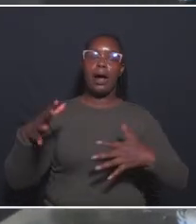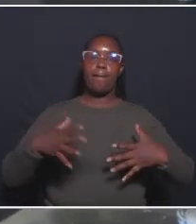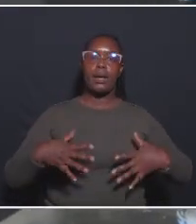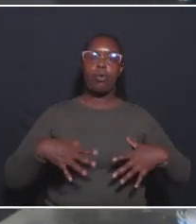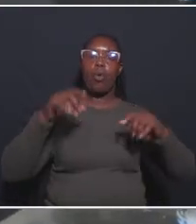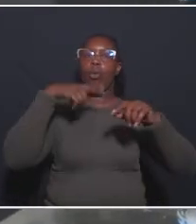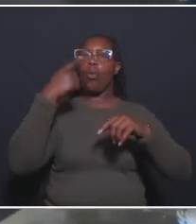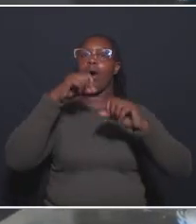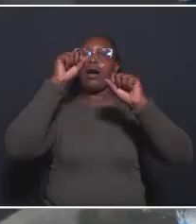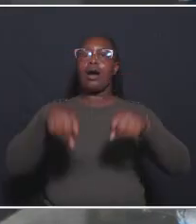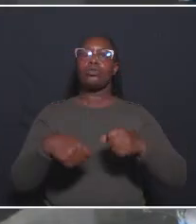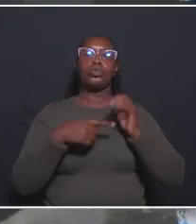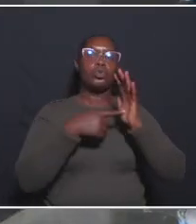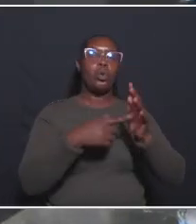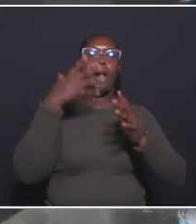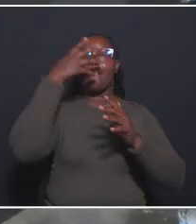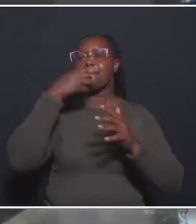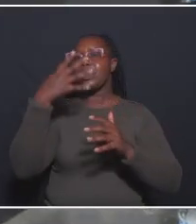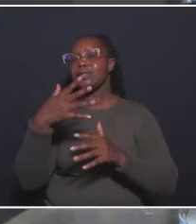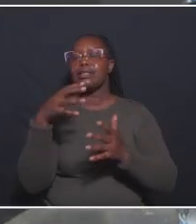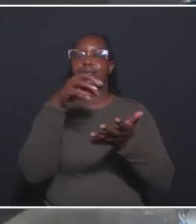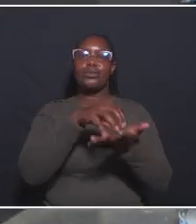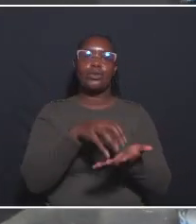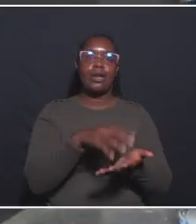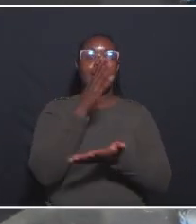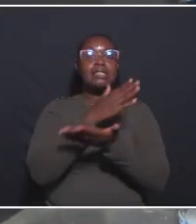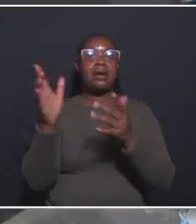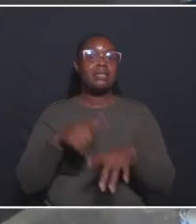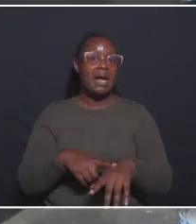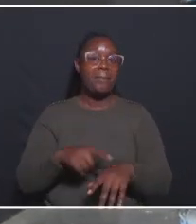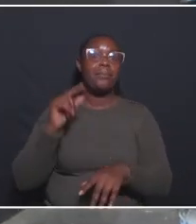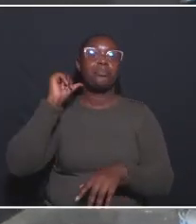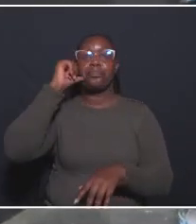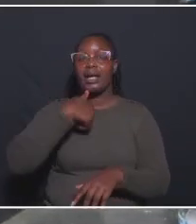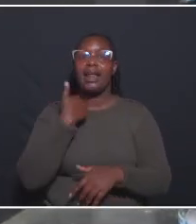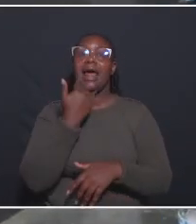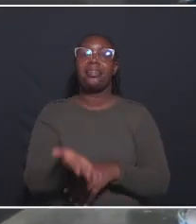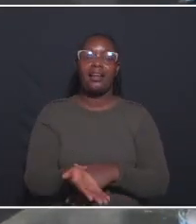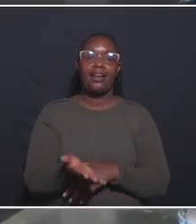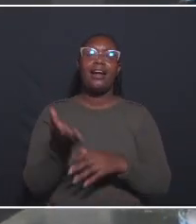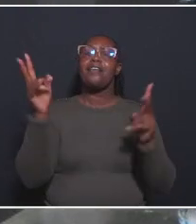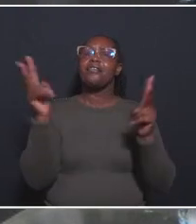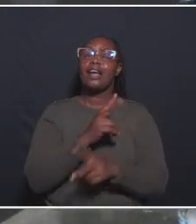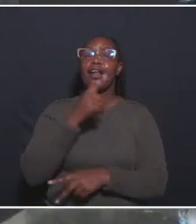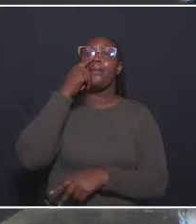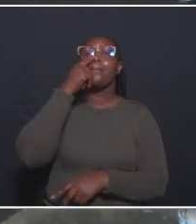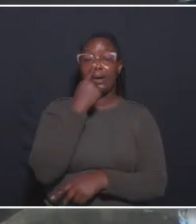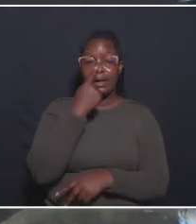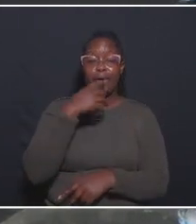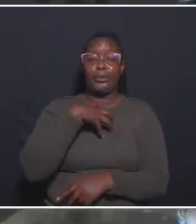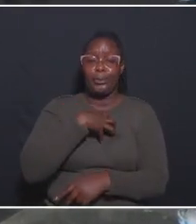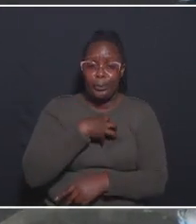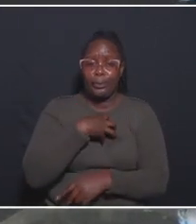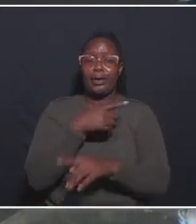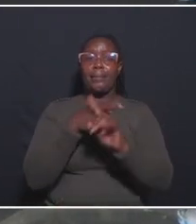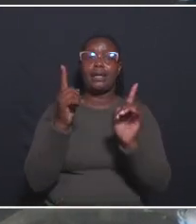glamorous things, you know, and it's never really a glamorous thing. It looks very boring, it looks very tedious, but to us it's fun, I